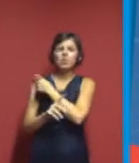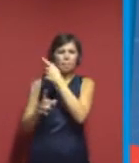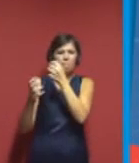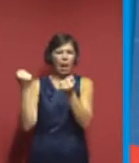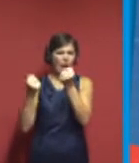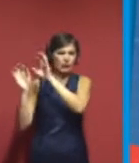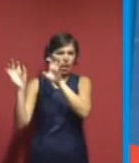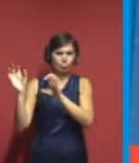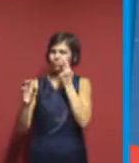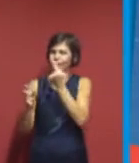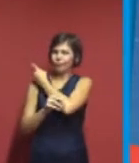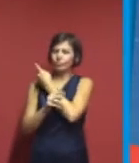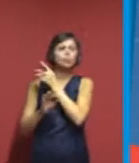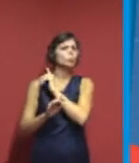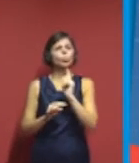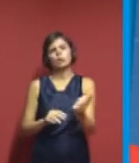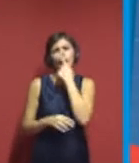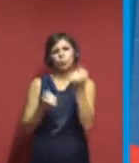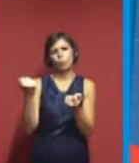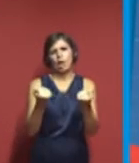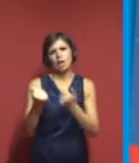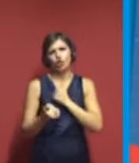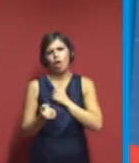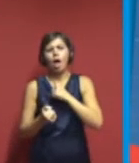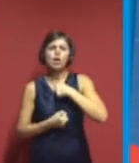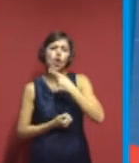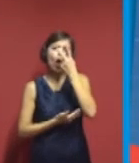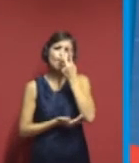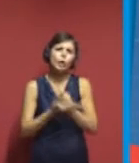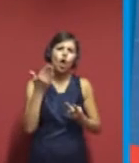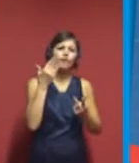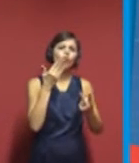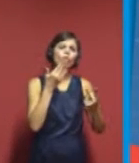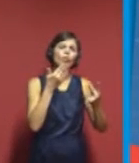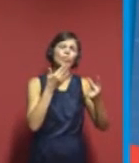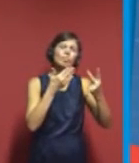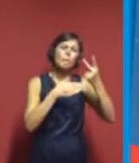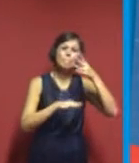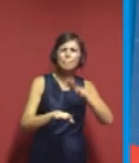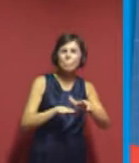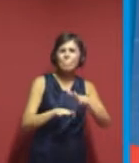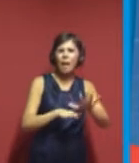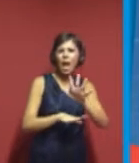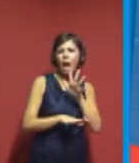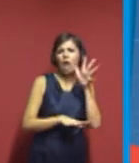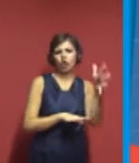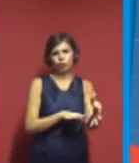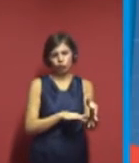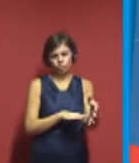same one. Initially, I was looking for different ways. I was just thinking about how to remove the 3D